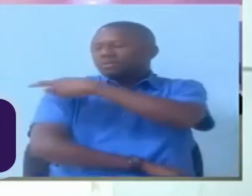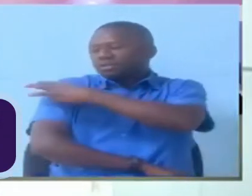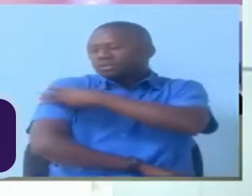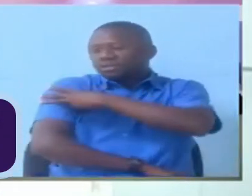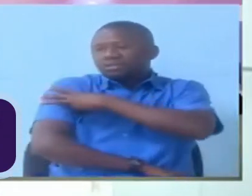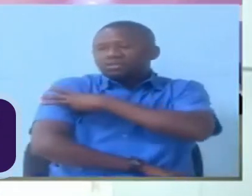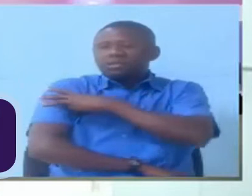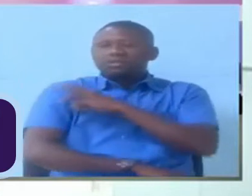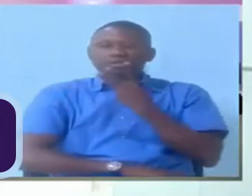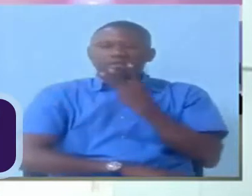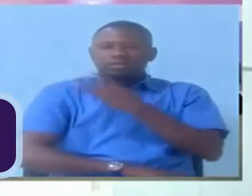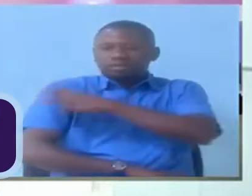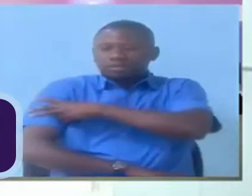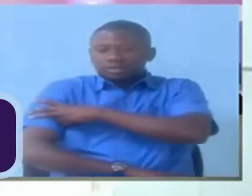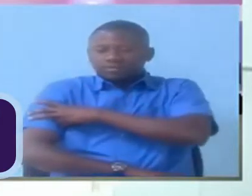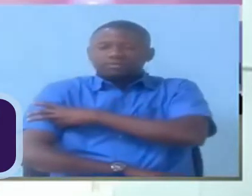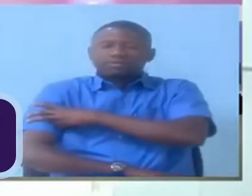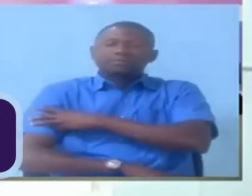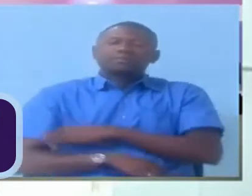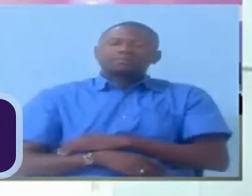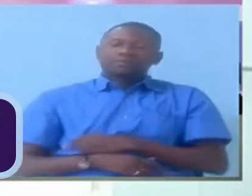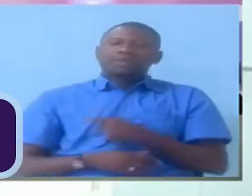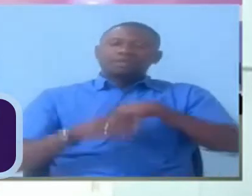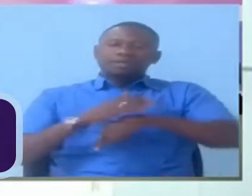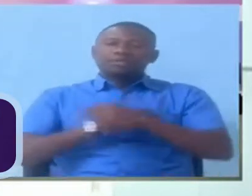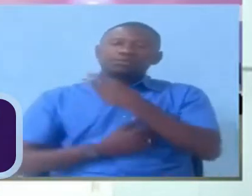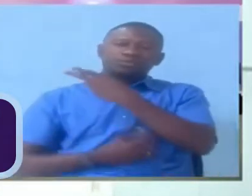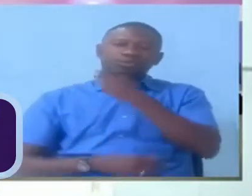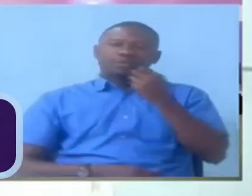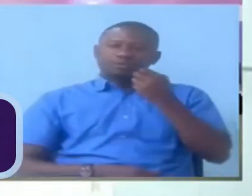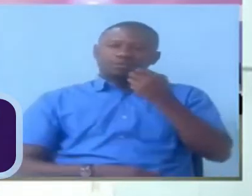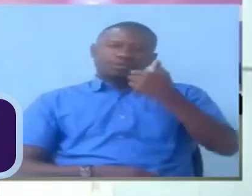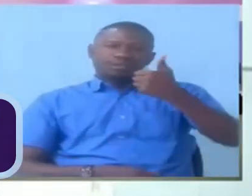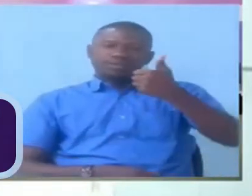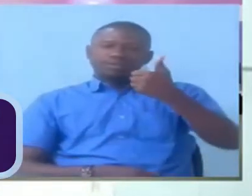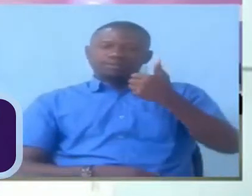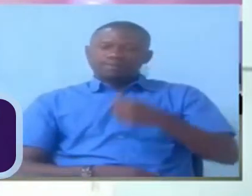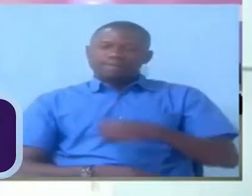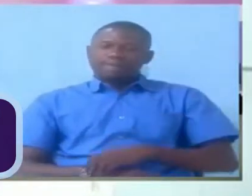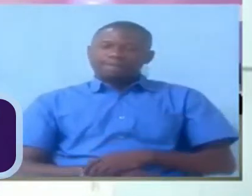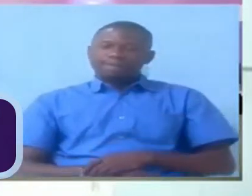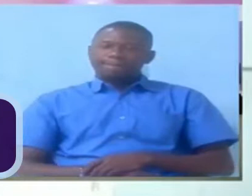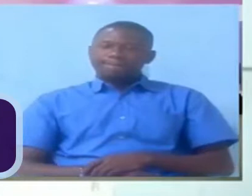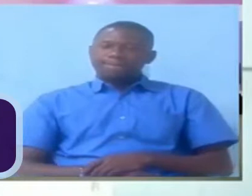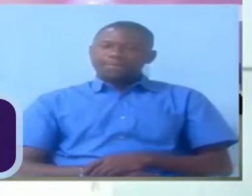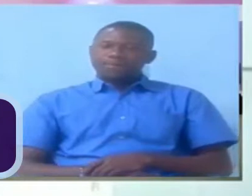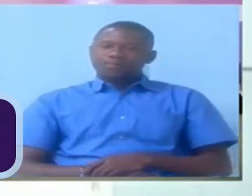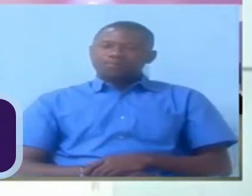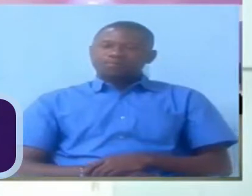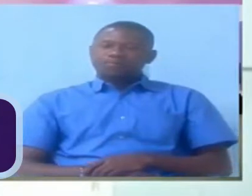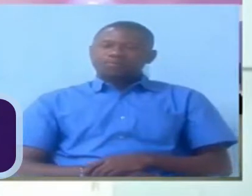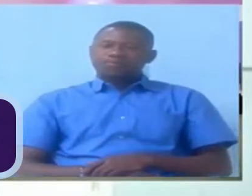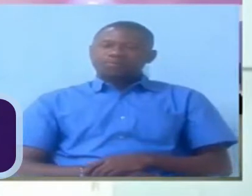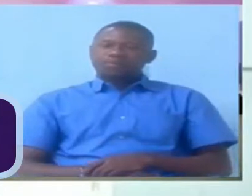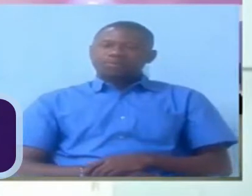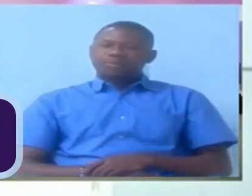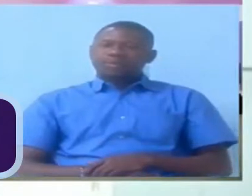into the army. Then I was posted, I was redeployed as a military intelligence